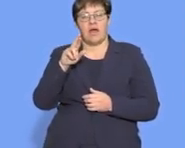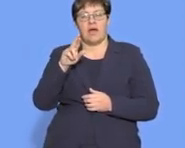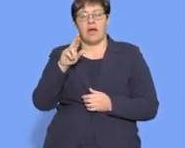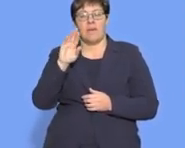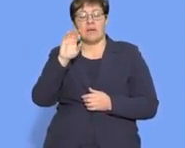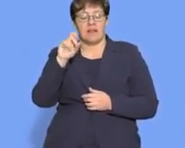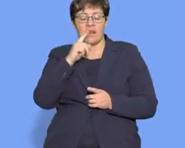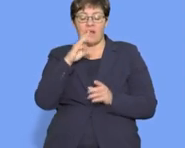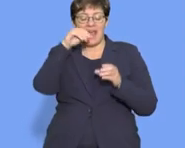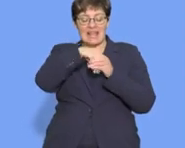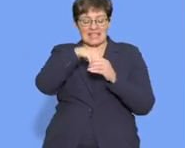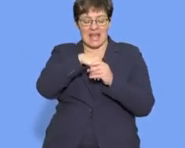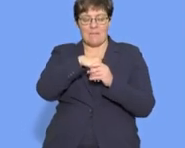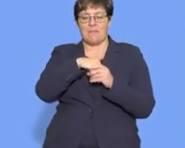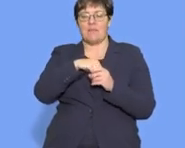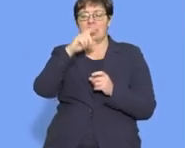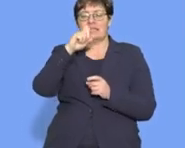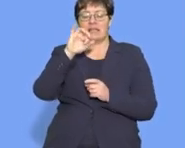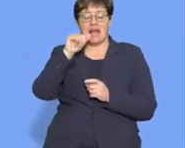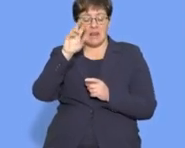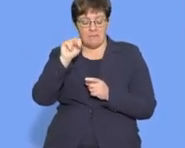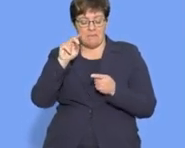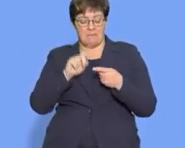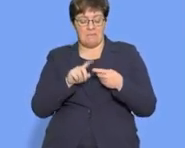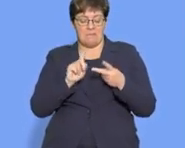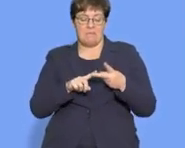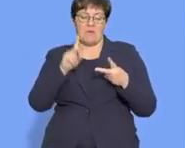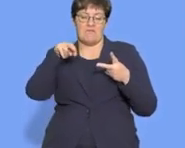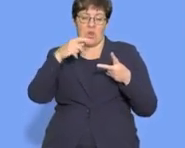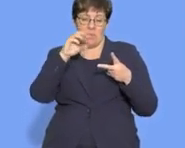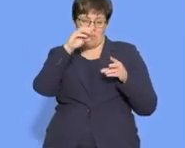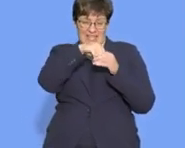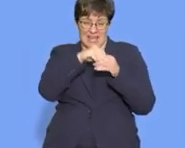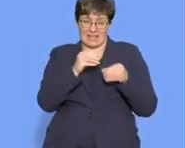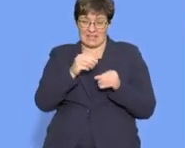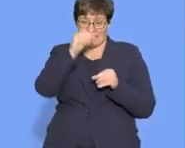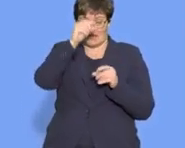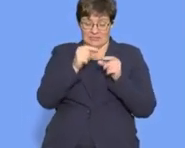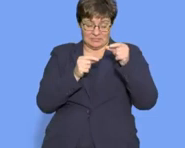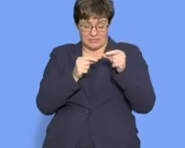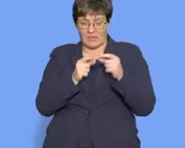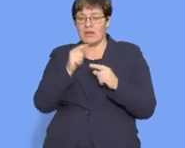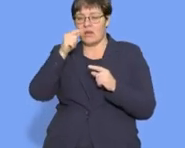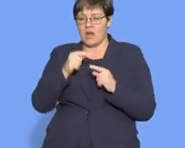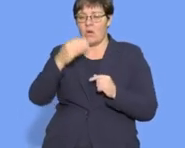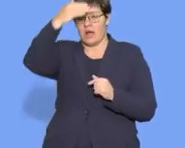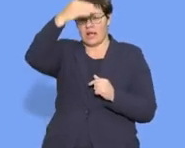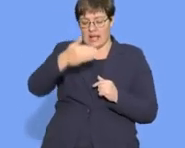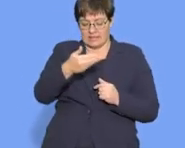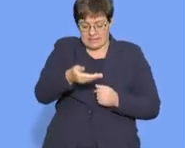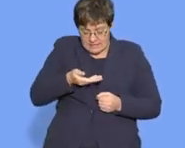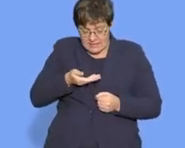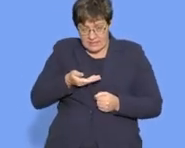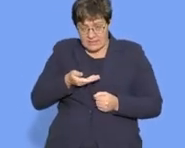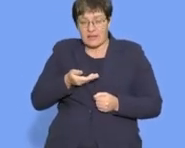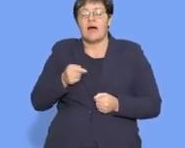xylem and phloem. Here, the section has been cut downwards. So here